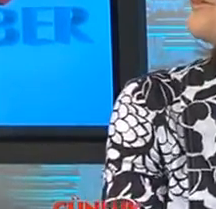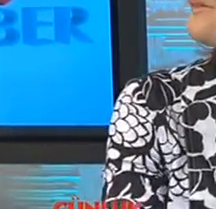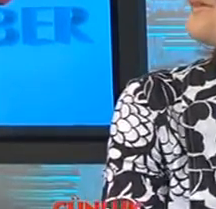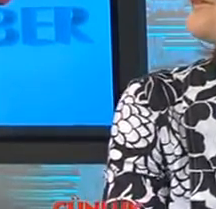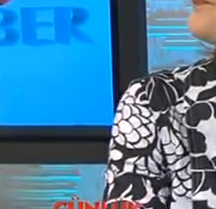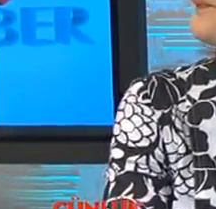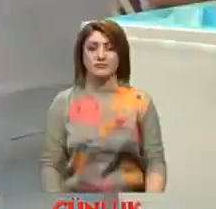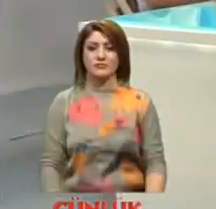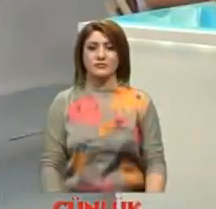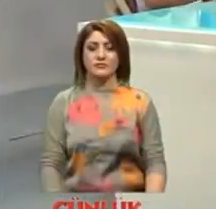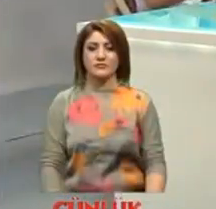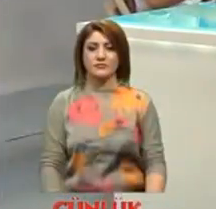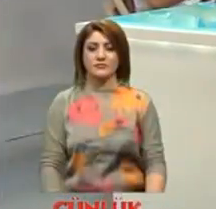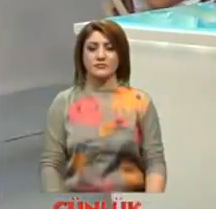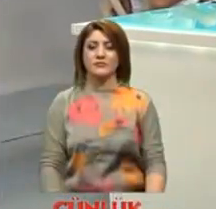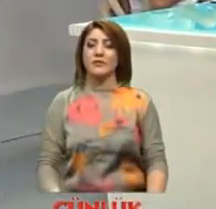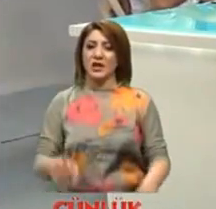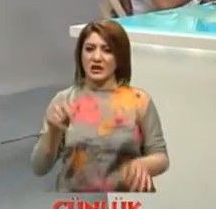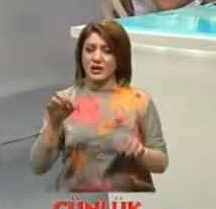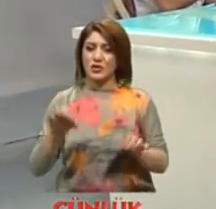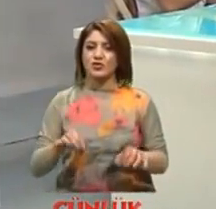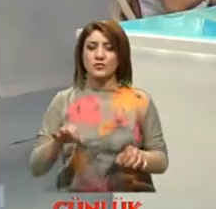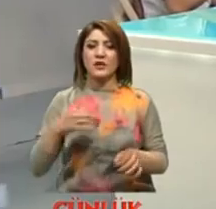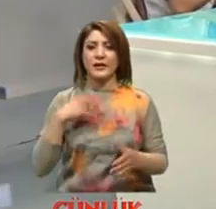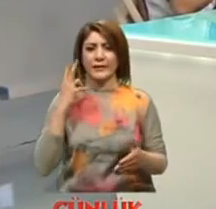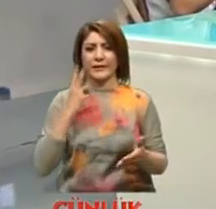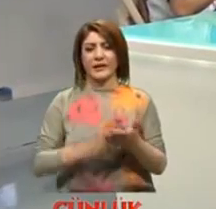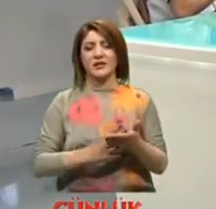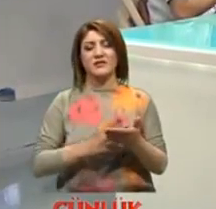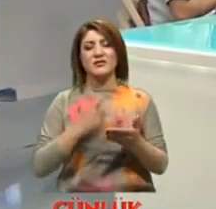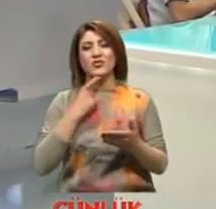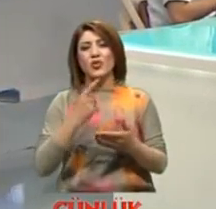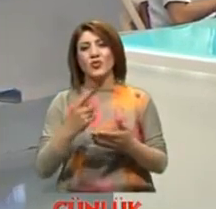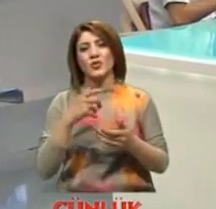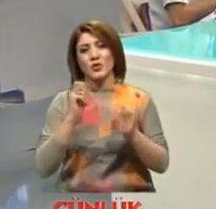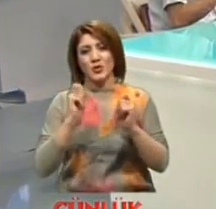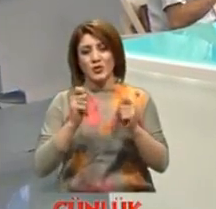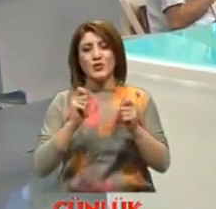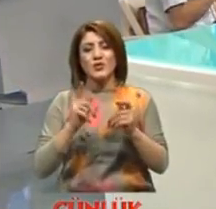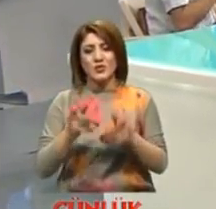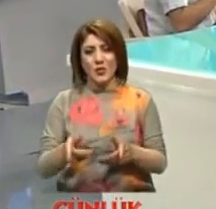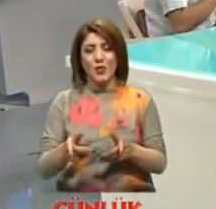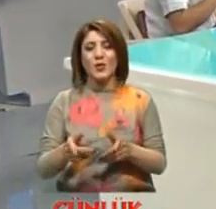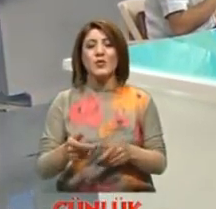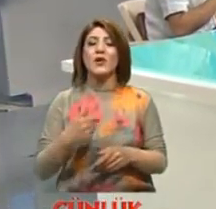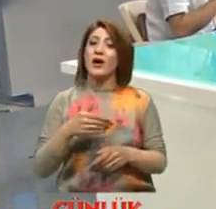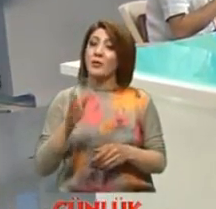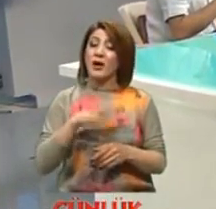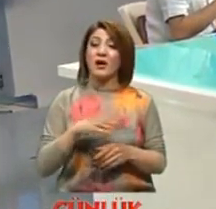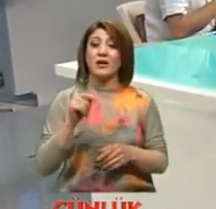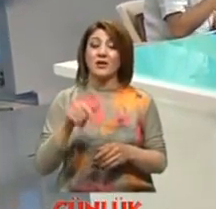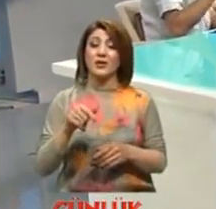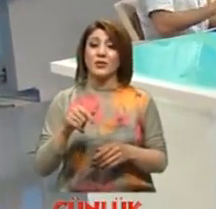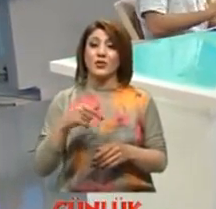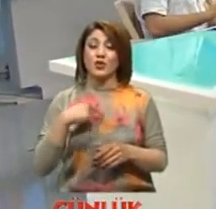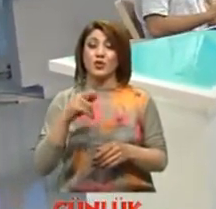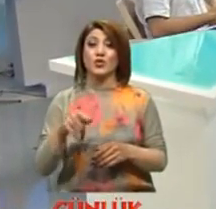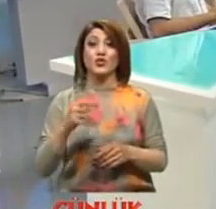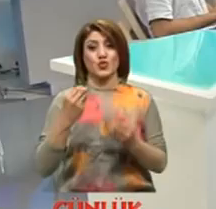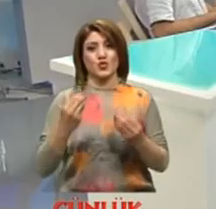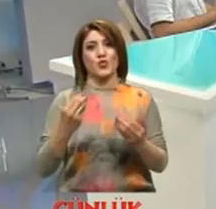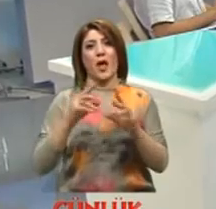respect. Şu an olarak tam kesin bir şey söyleyemeyeceğini söylüyor ama tabii ki hani ama erken iyi dönemde soru dedi, onu lütfen çevirelim.